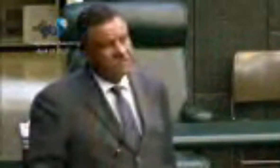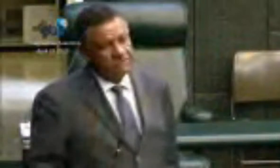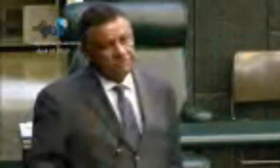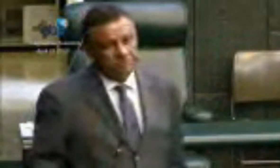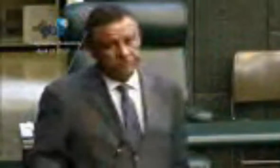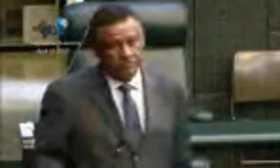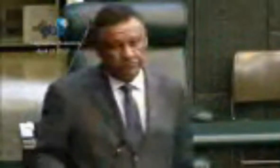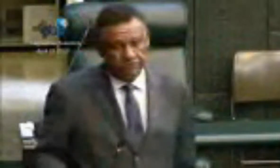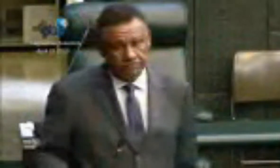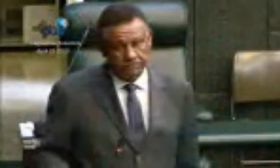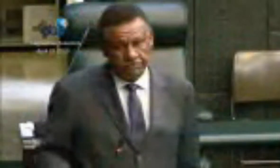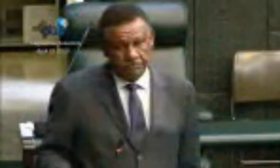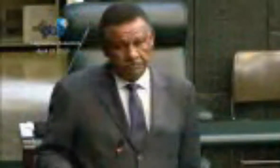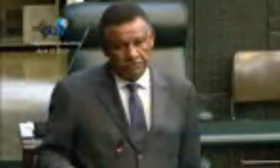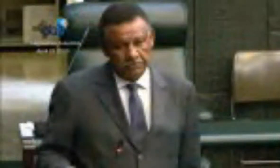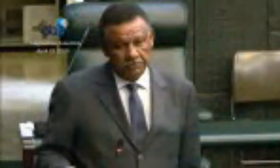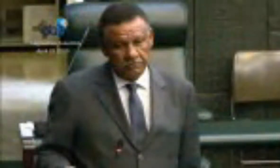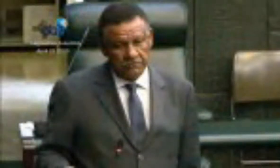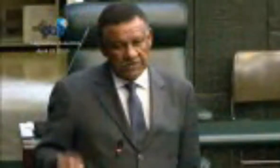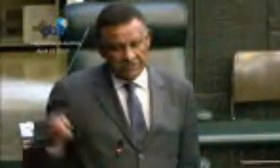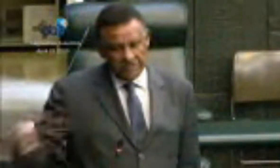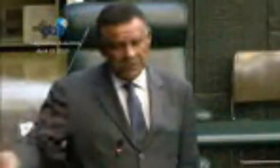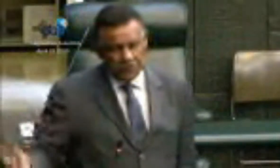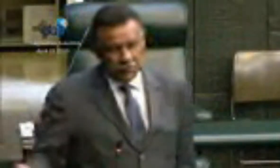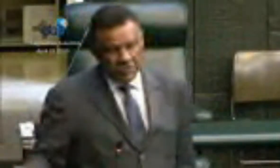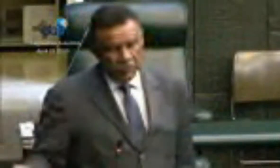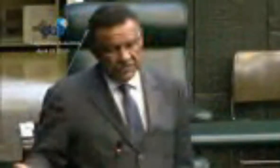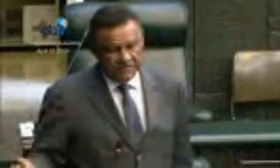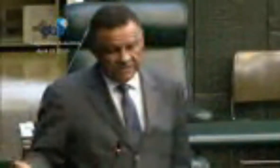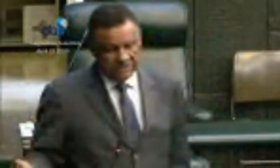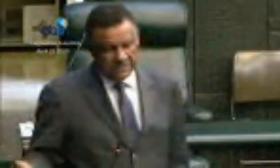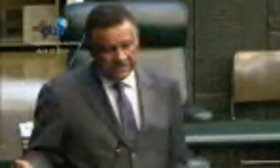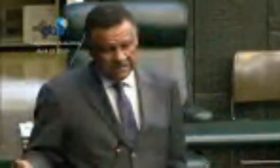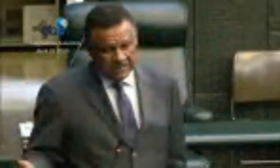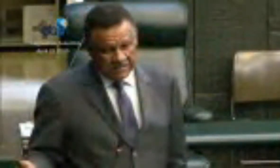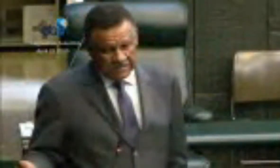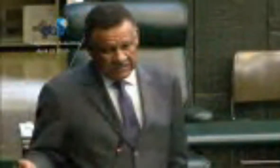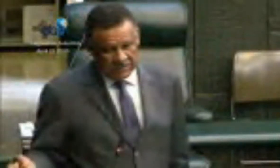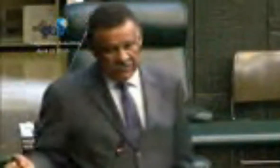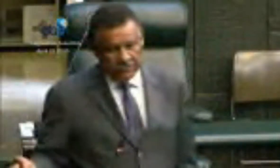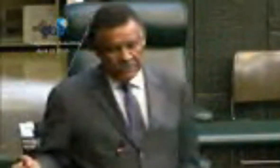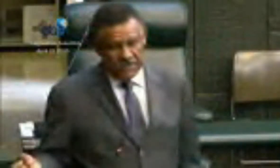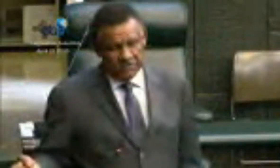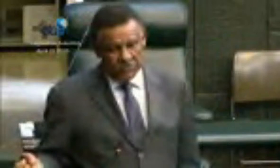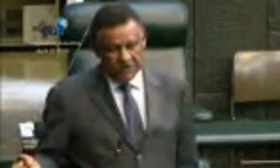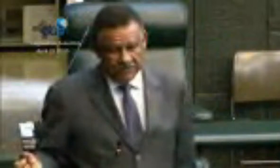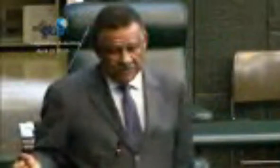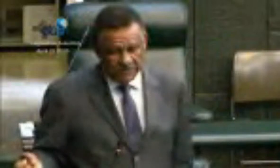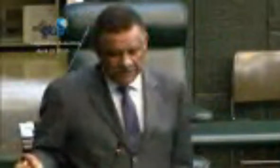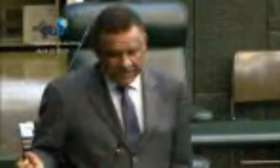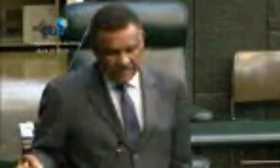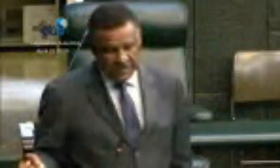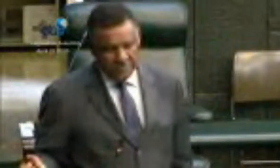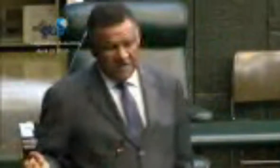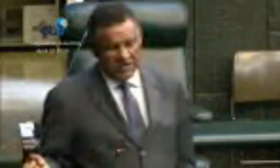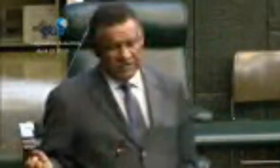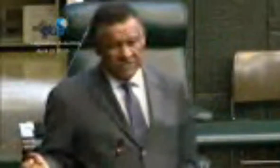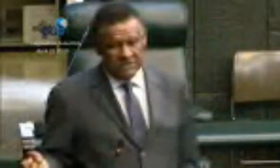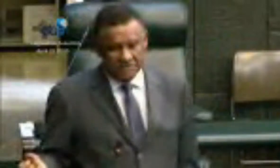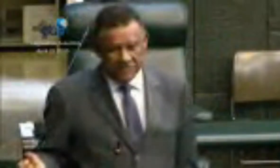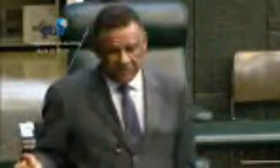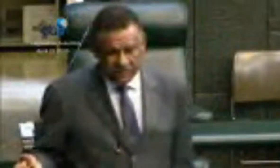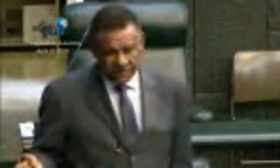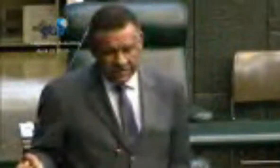My father told me once that this country was not going to get any better until everybody was at the same